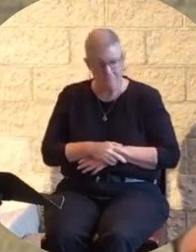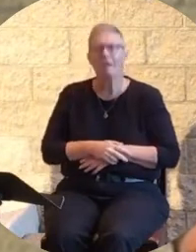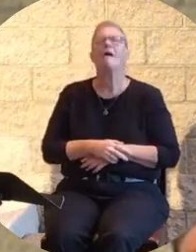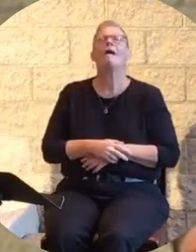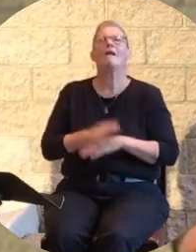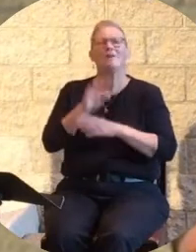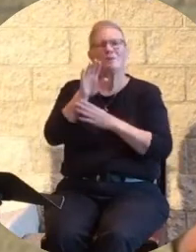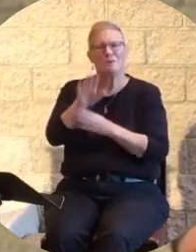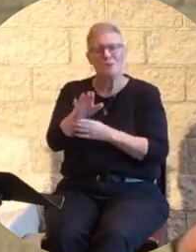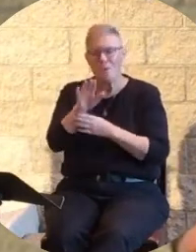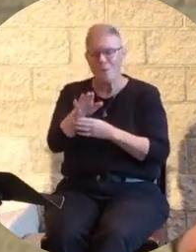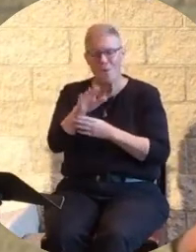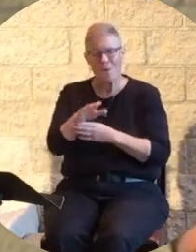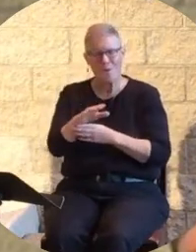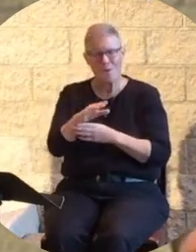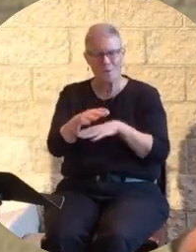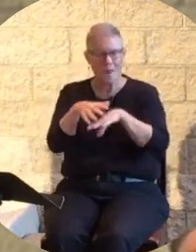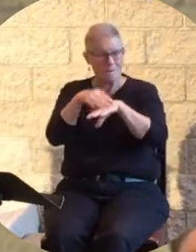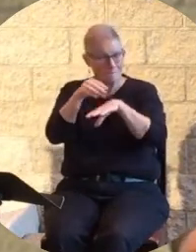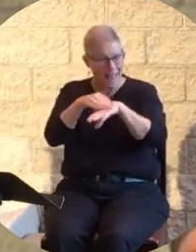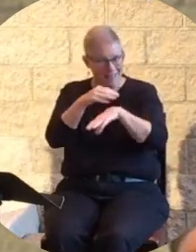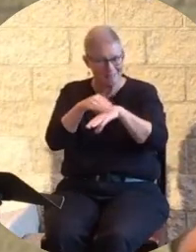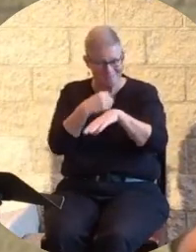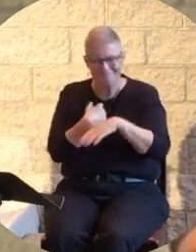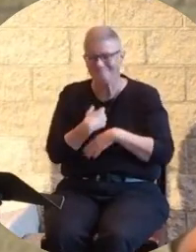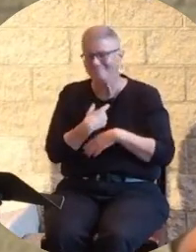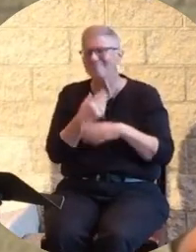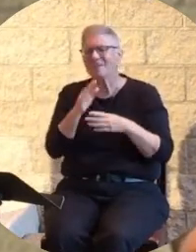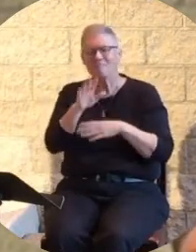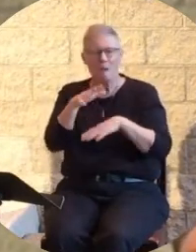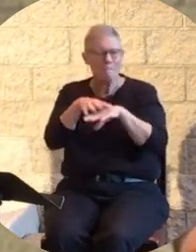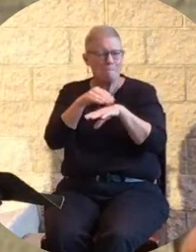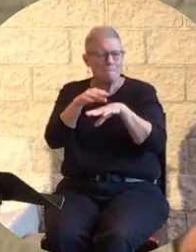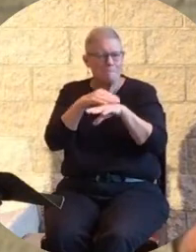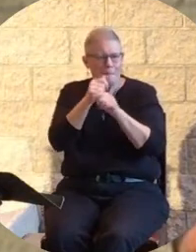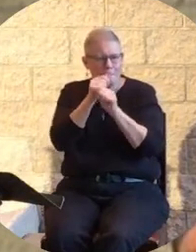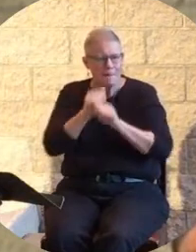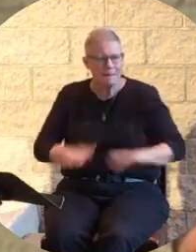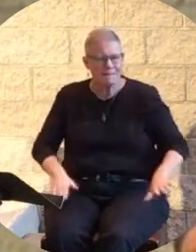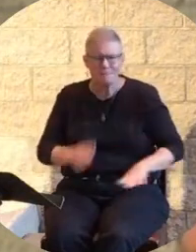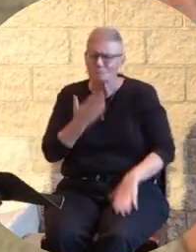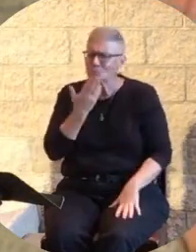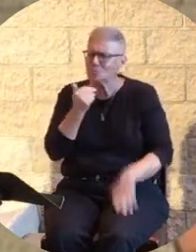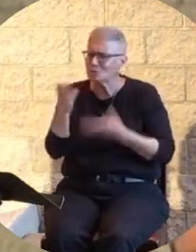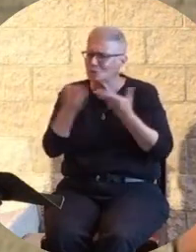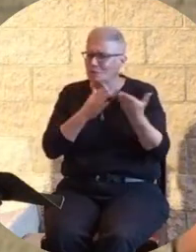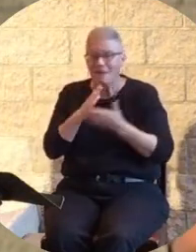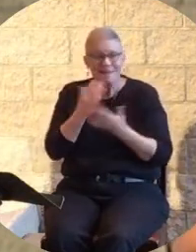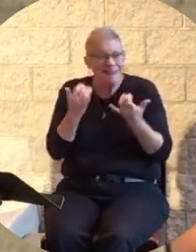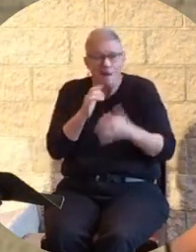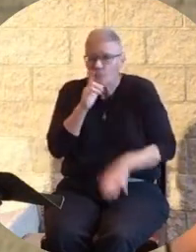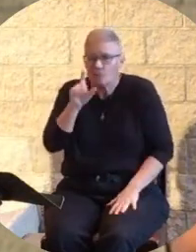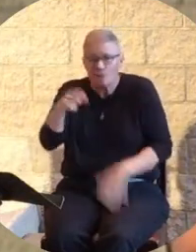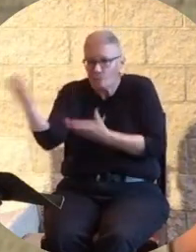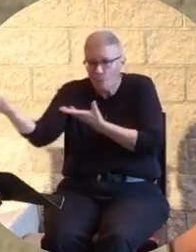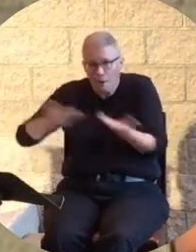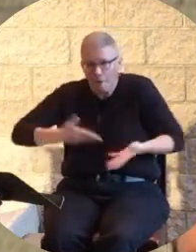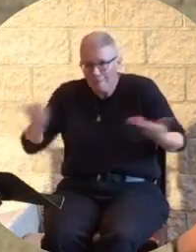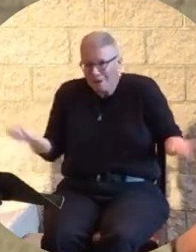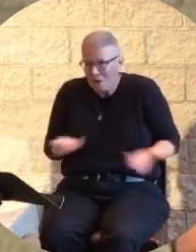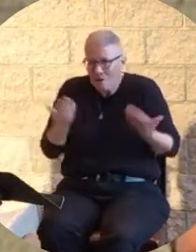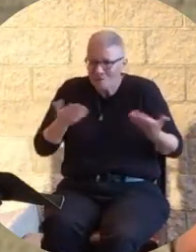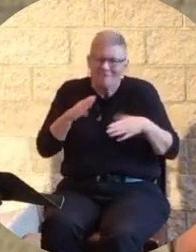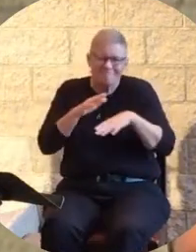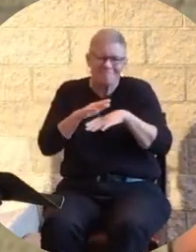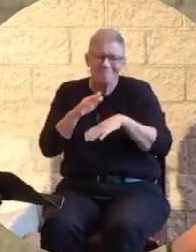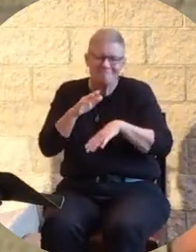for our annual pet blessing. So excited. This is such a sweet service. And now you don't even have to bring them here. And then at